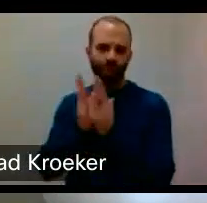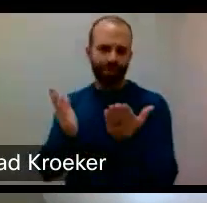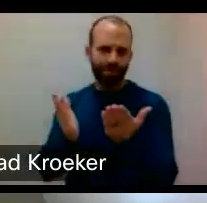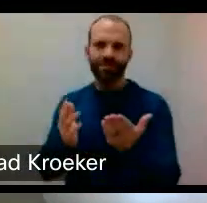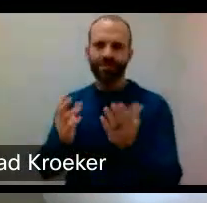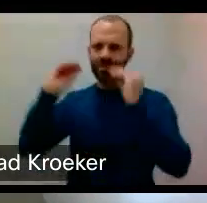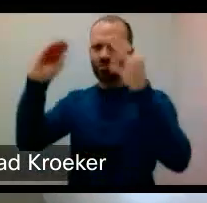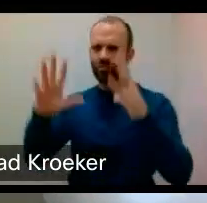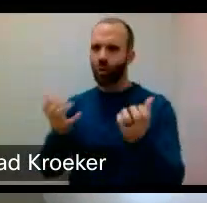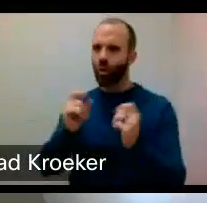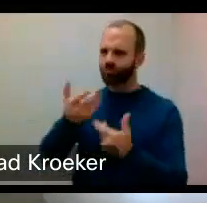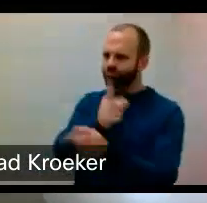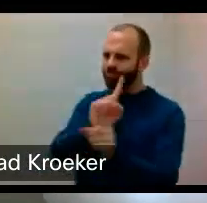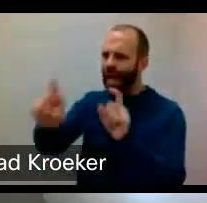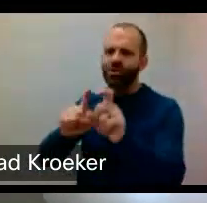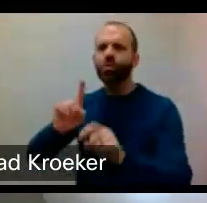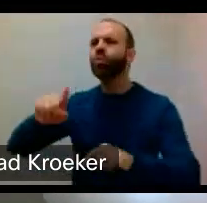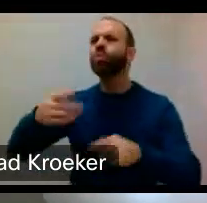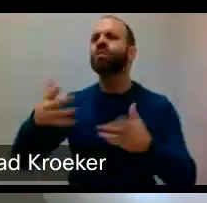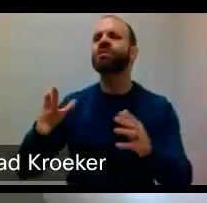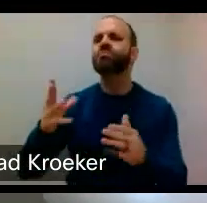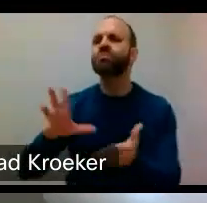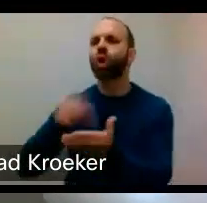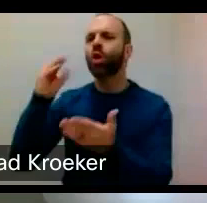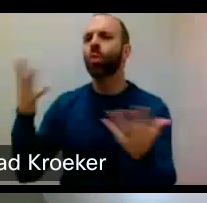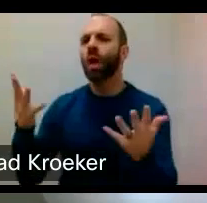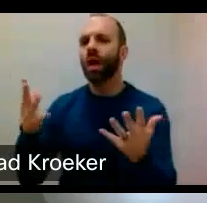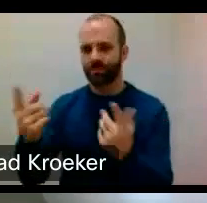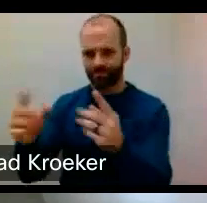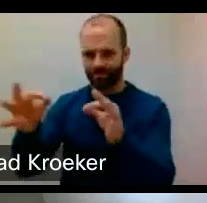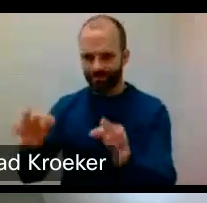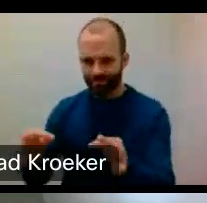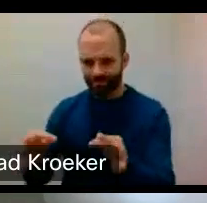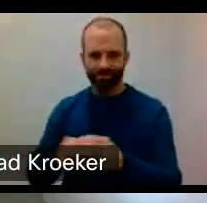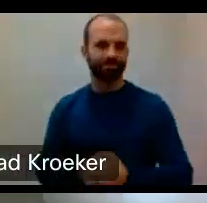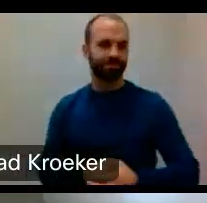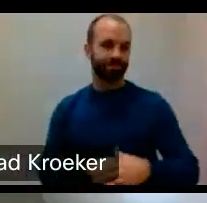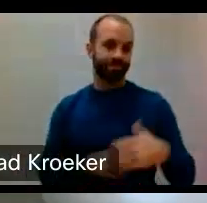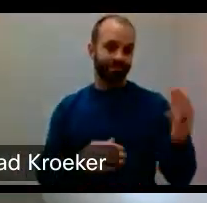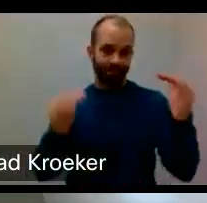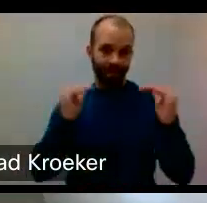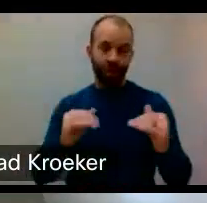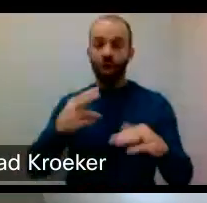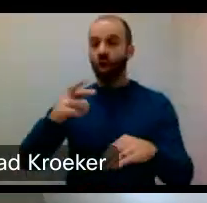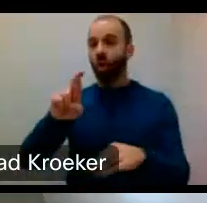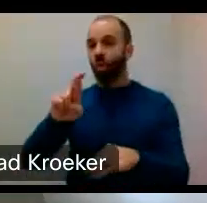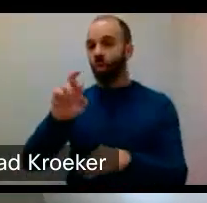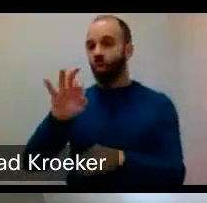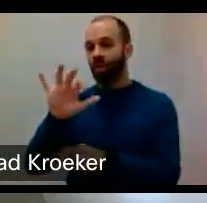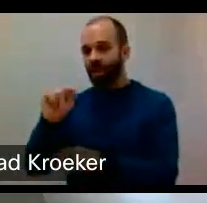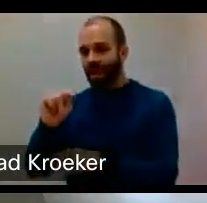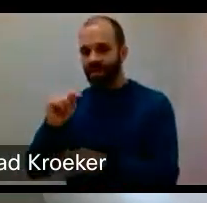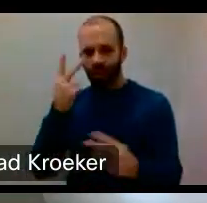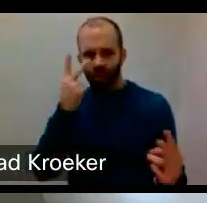wants to know what you've learned. Of course, reflect on your experience in light of